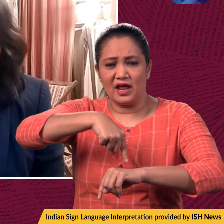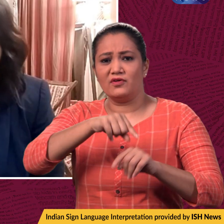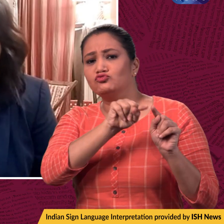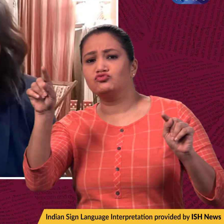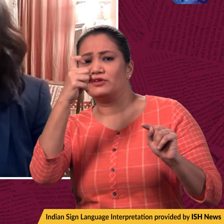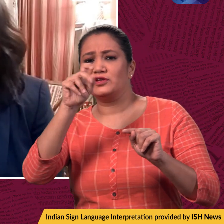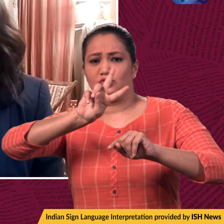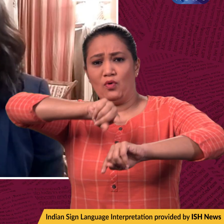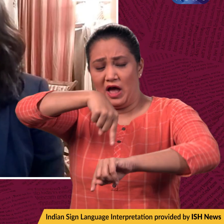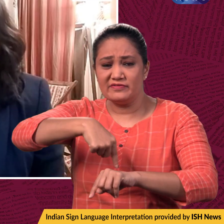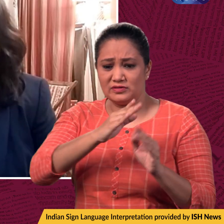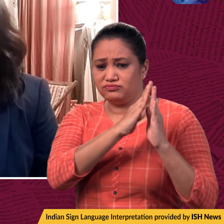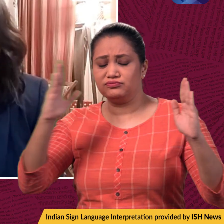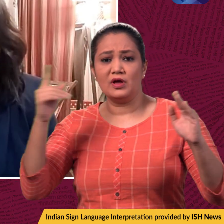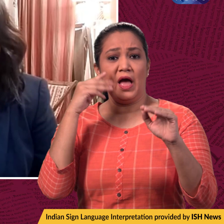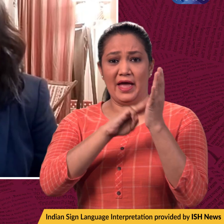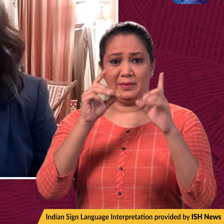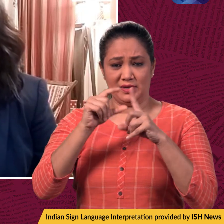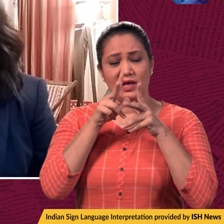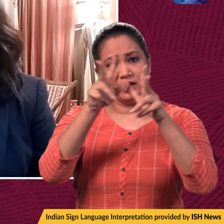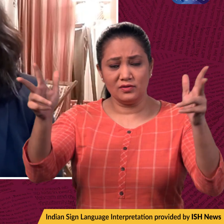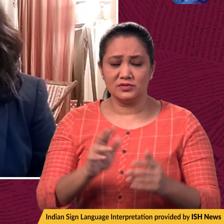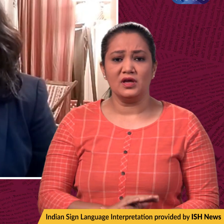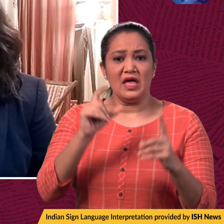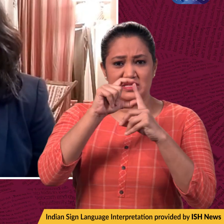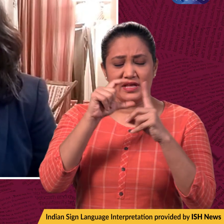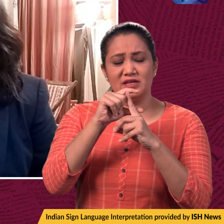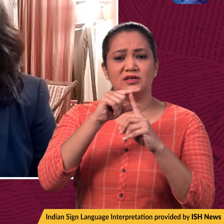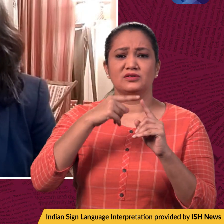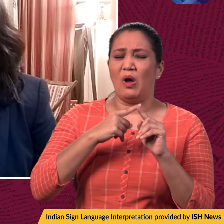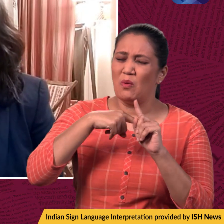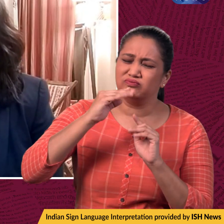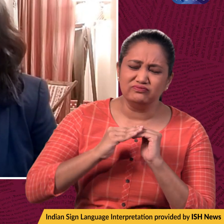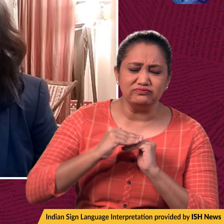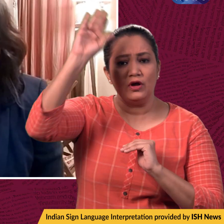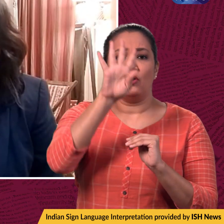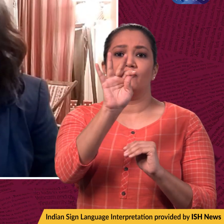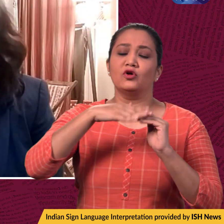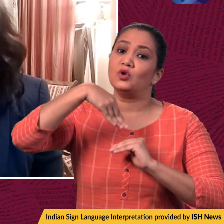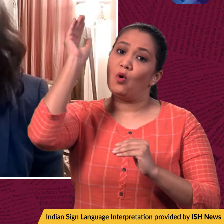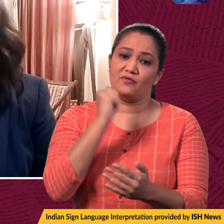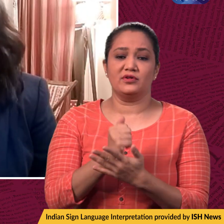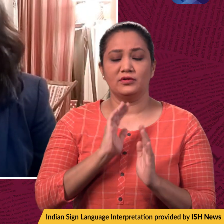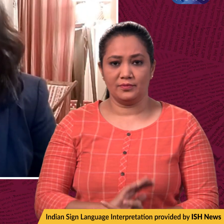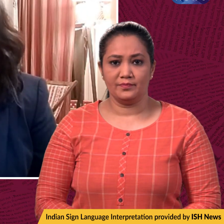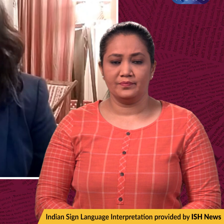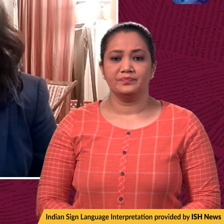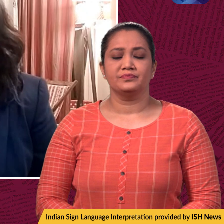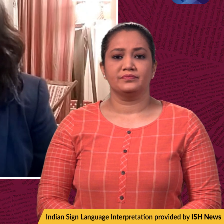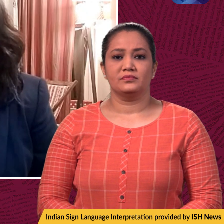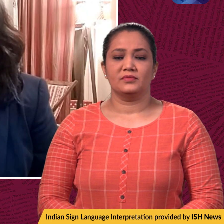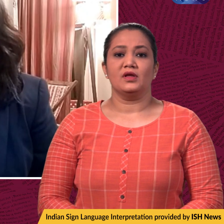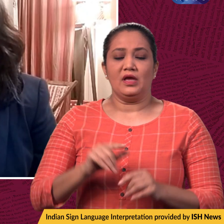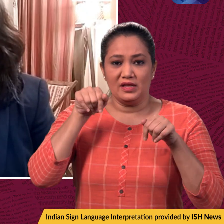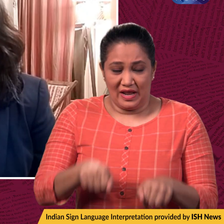48 to 72 hours, the IMD has said that the national capital will see the temperature crossing the 40-degree mark. The current